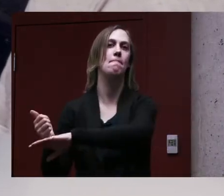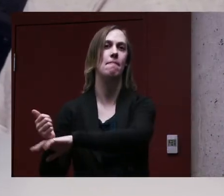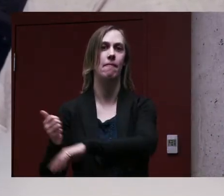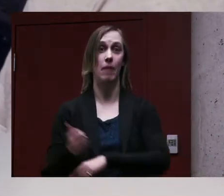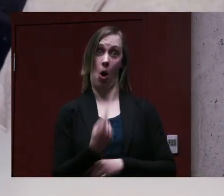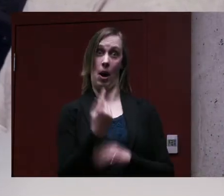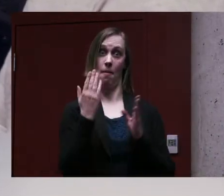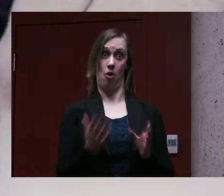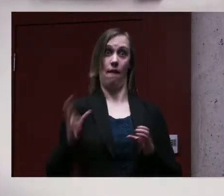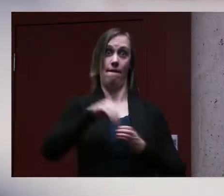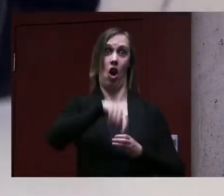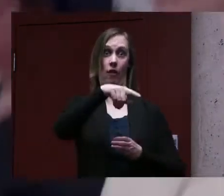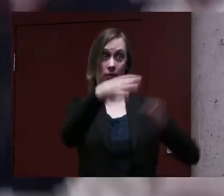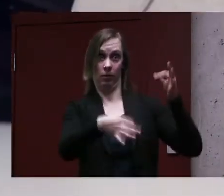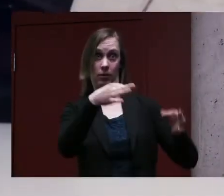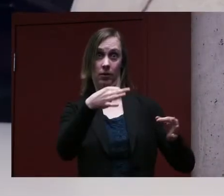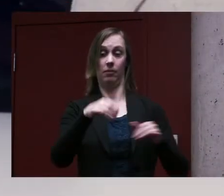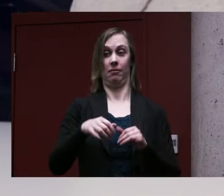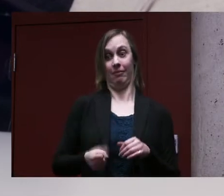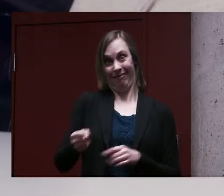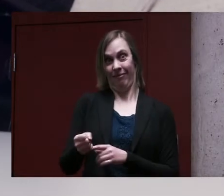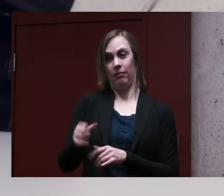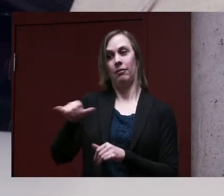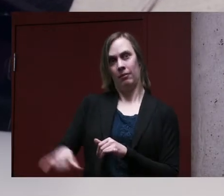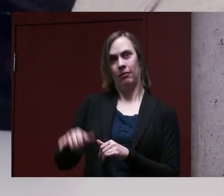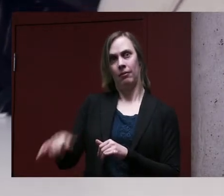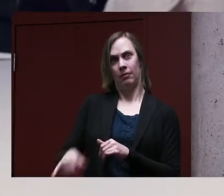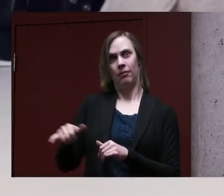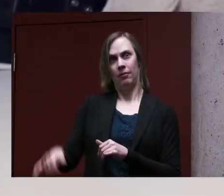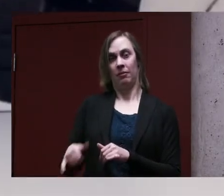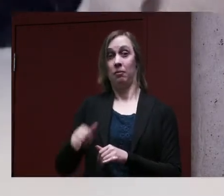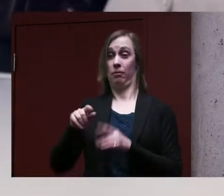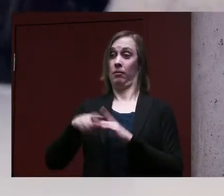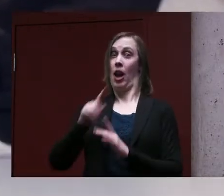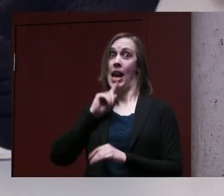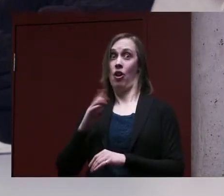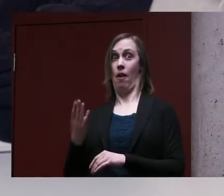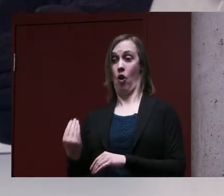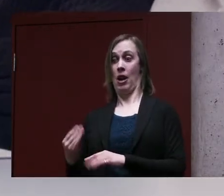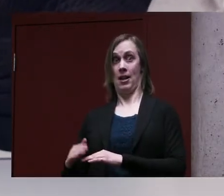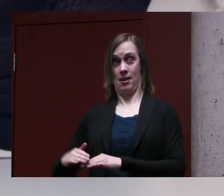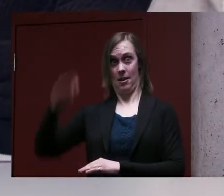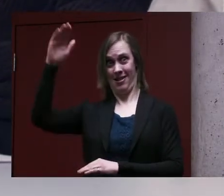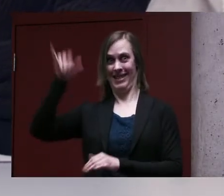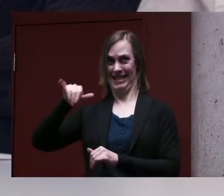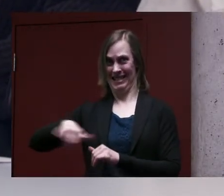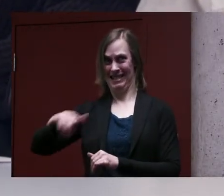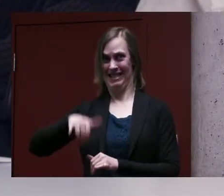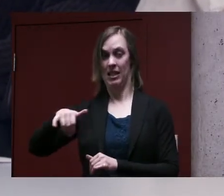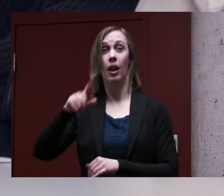spent a very long time at, starting from the age of 14, was an institution located on a place called County Home